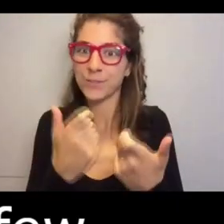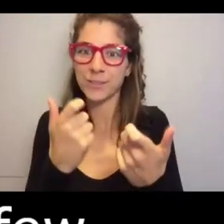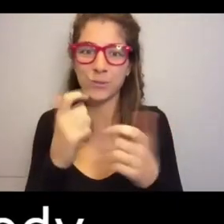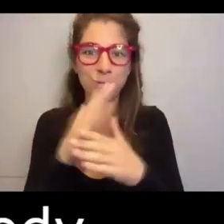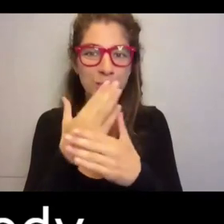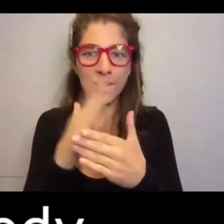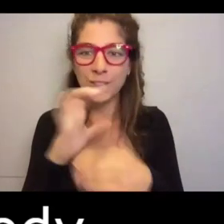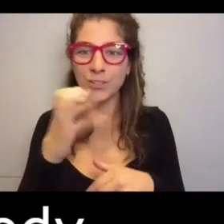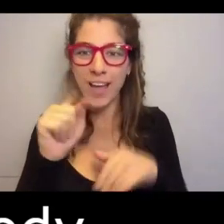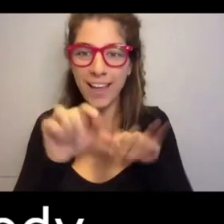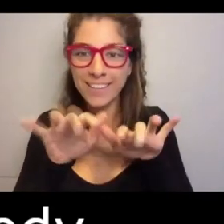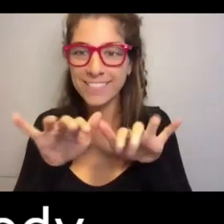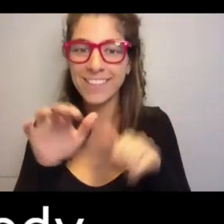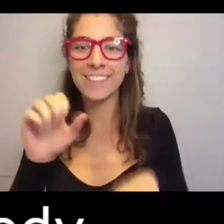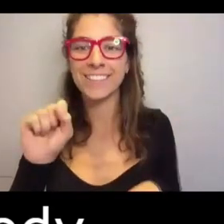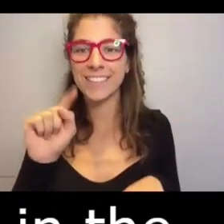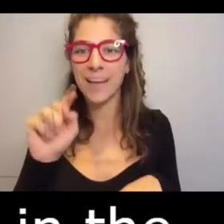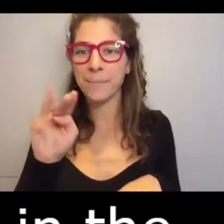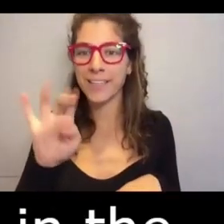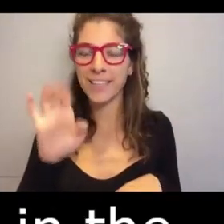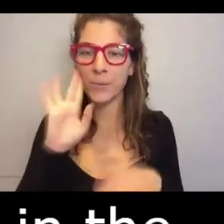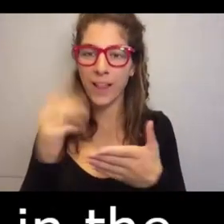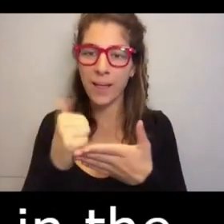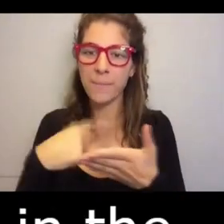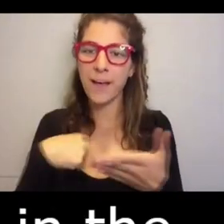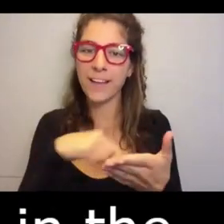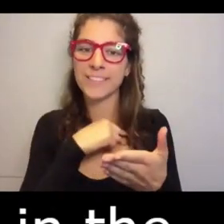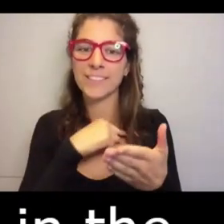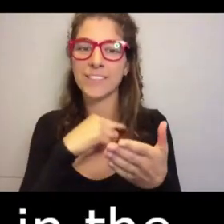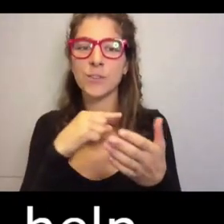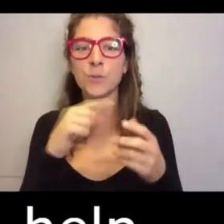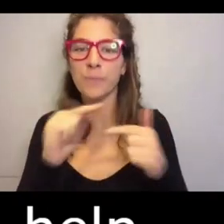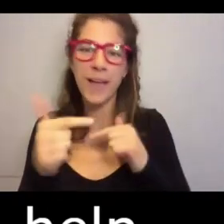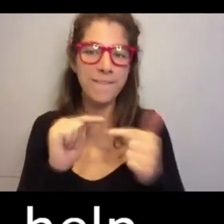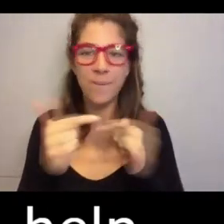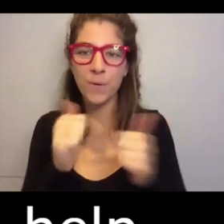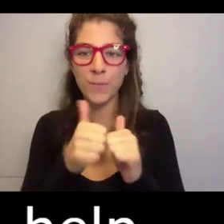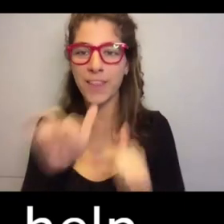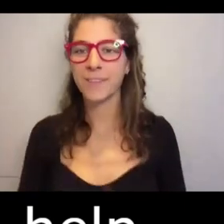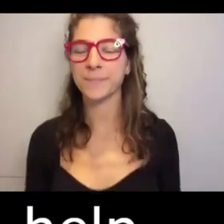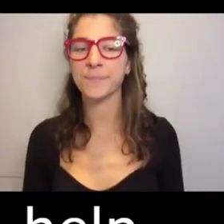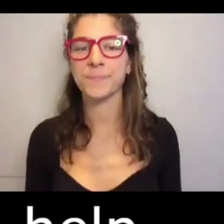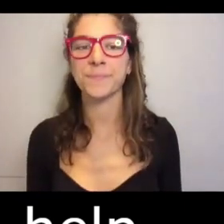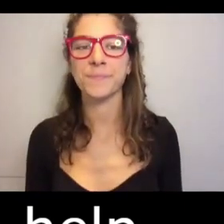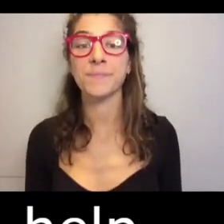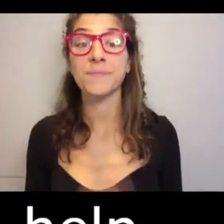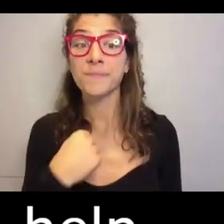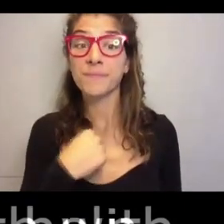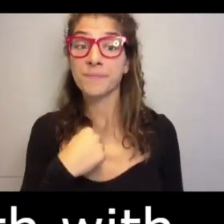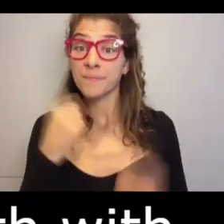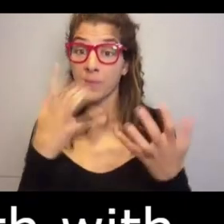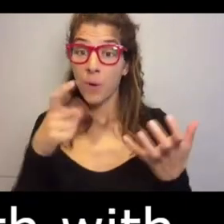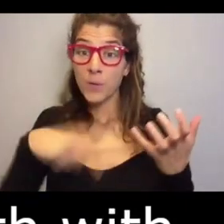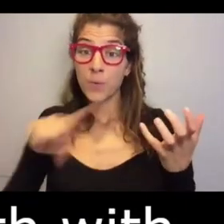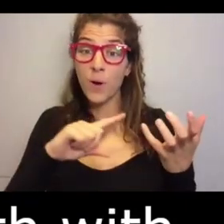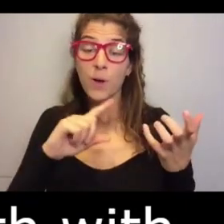in the chat, and STEMI is going to help us do a little back and forth with that. So I'd like you all just